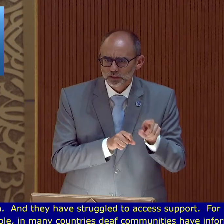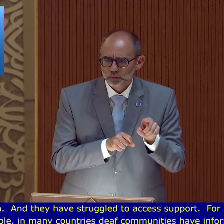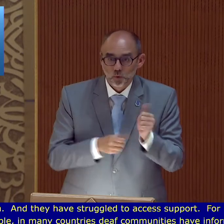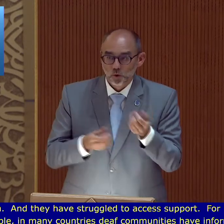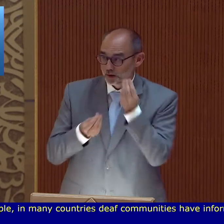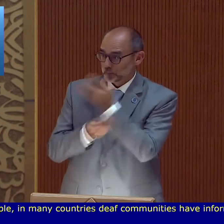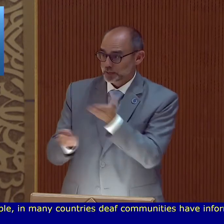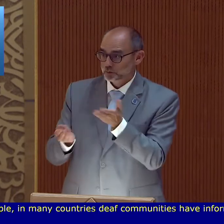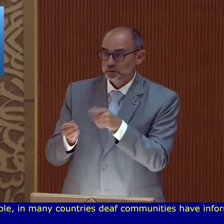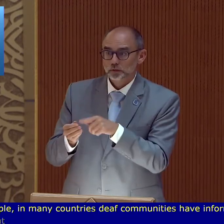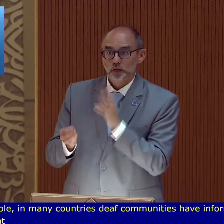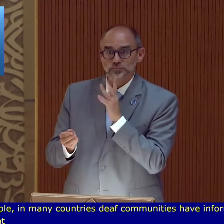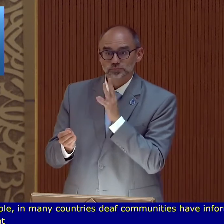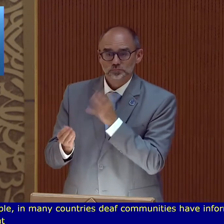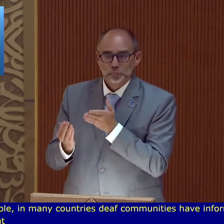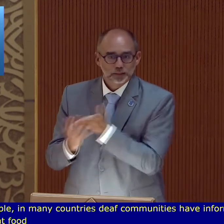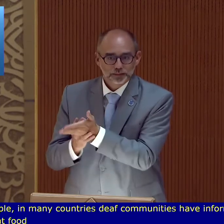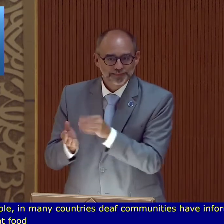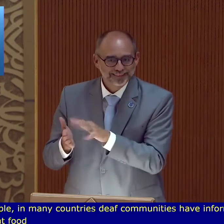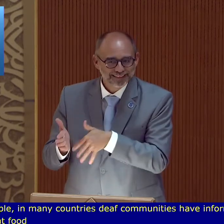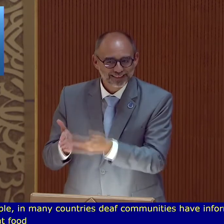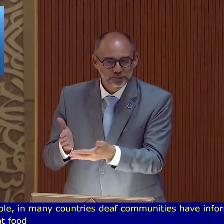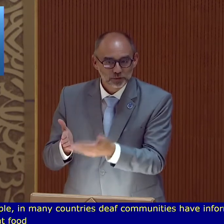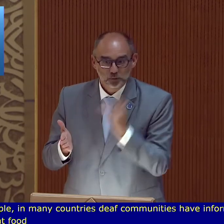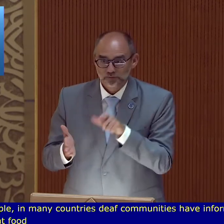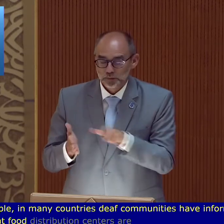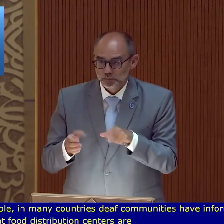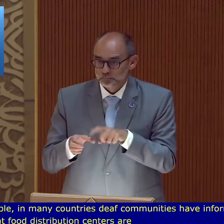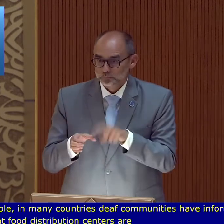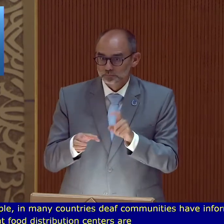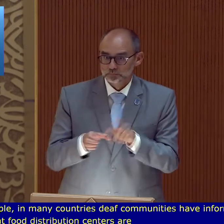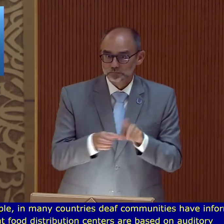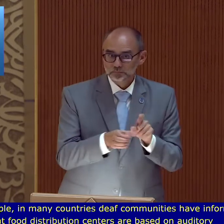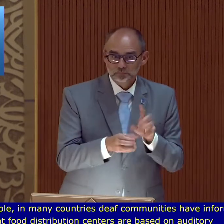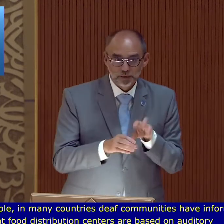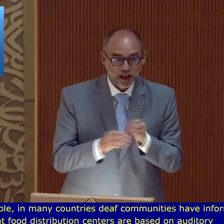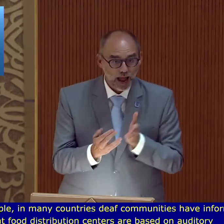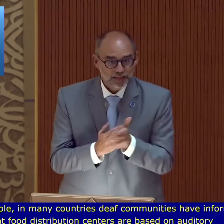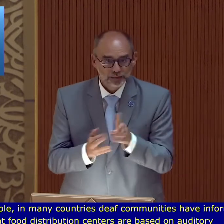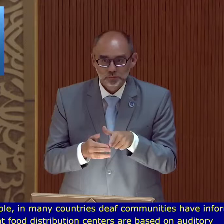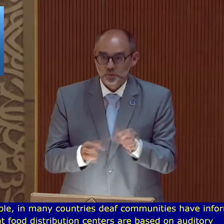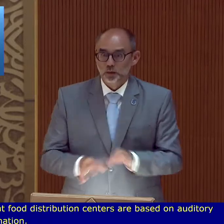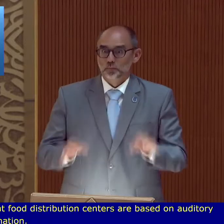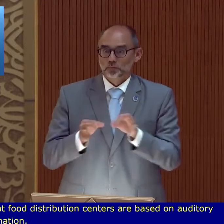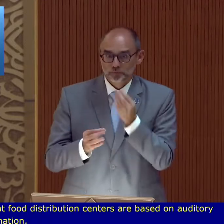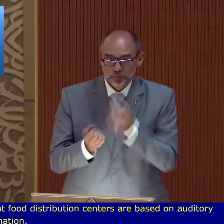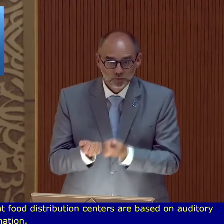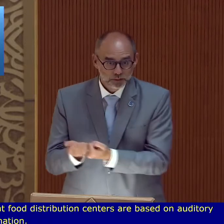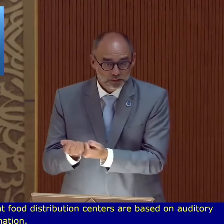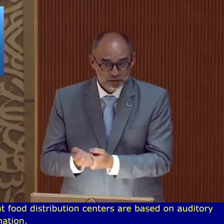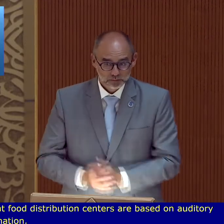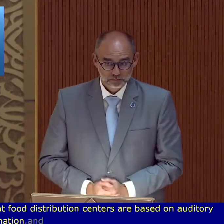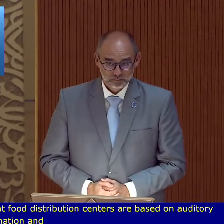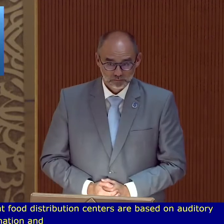are based on auditory information and are not delivered in sign language, so deaf people have been excluded from